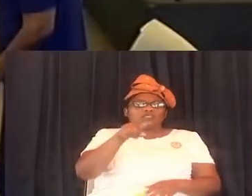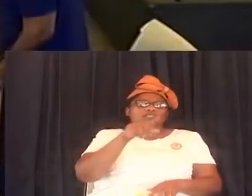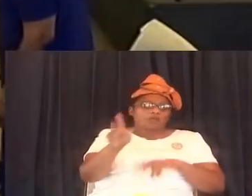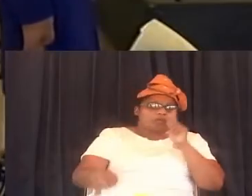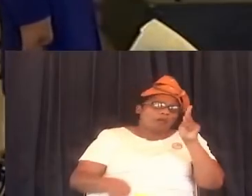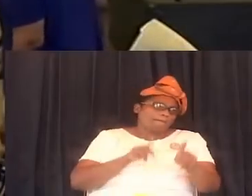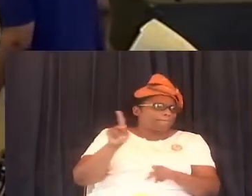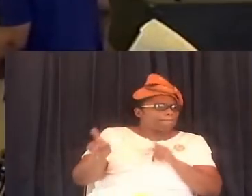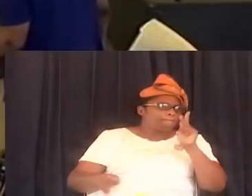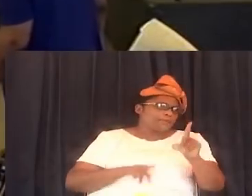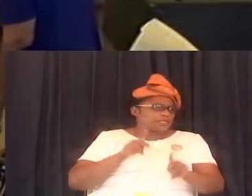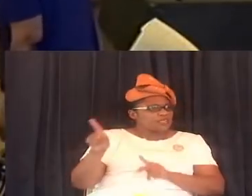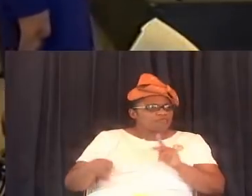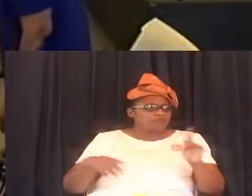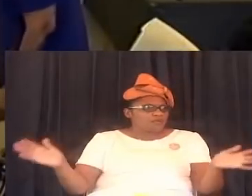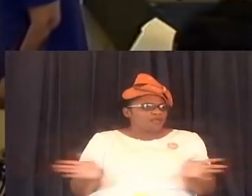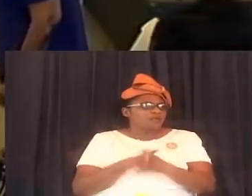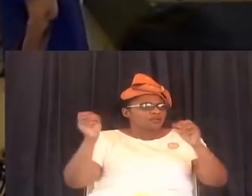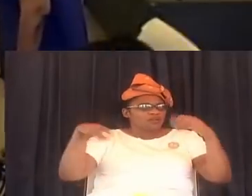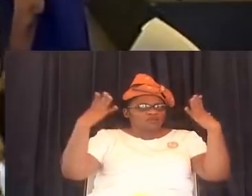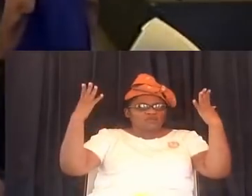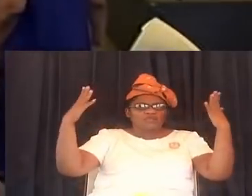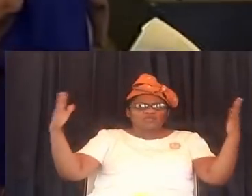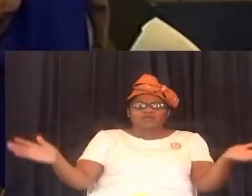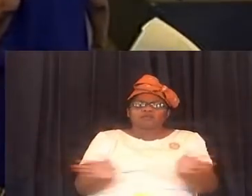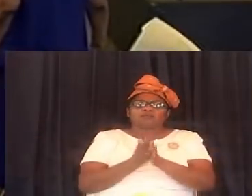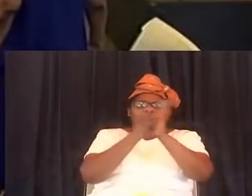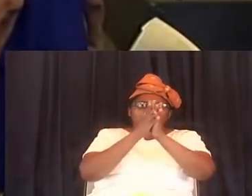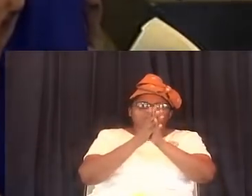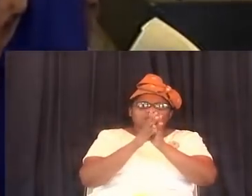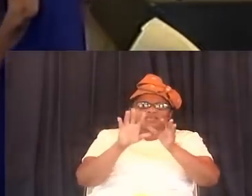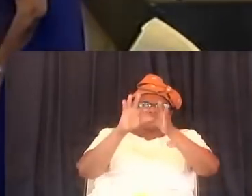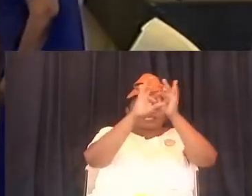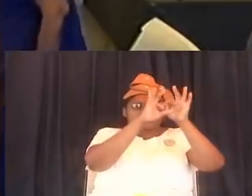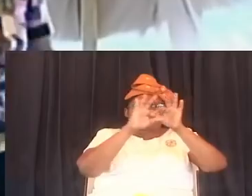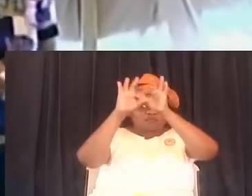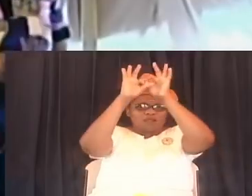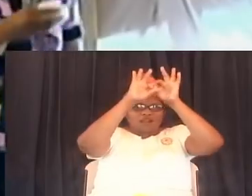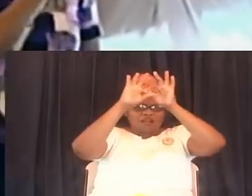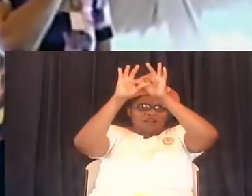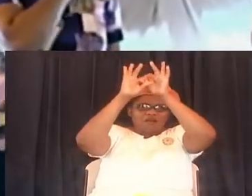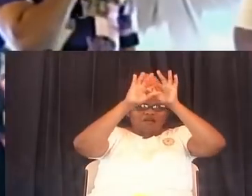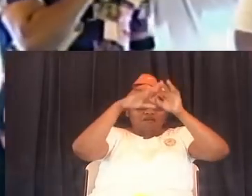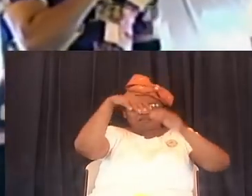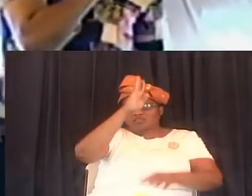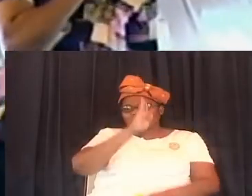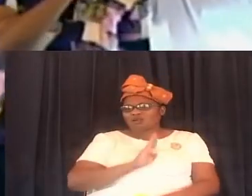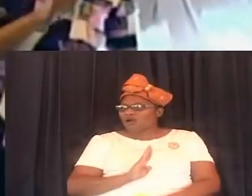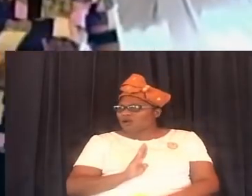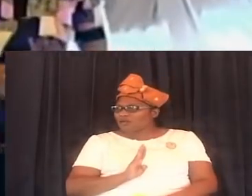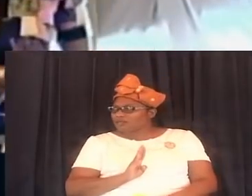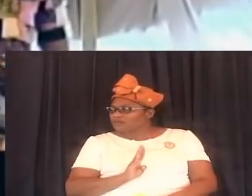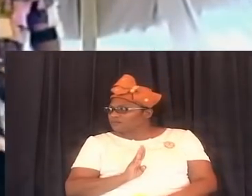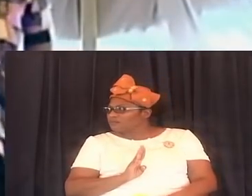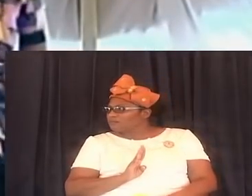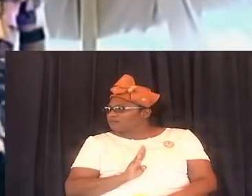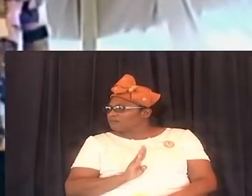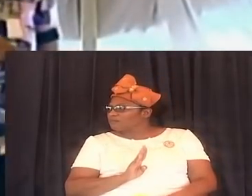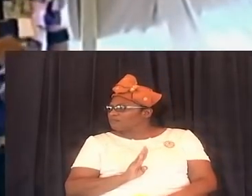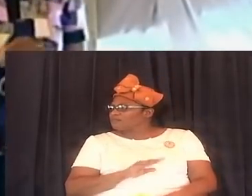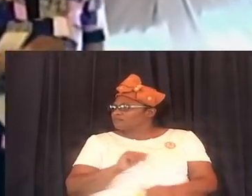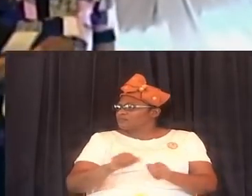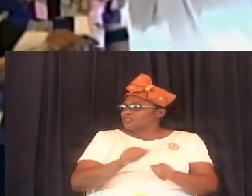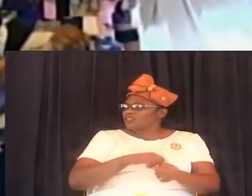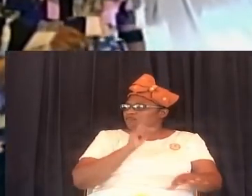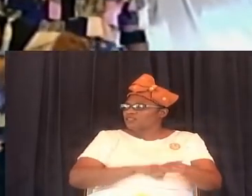Hallelujah, hallelujah, hallelujah. Praise belongs to God. Praise belongs to God. And every time